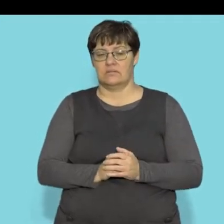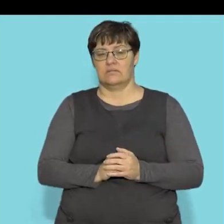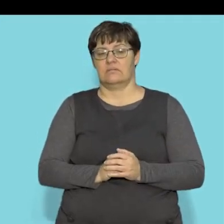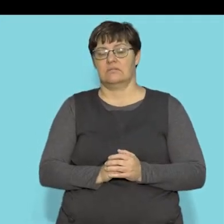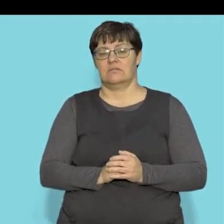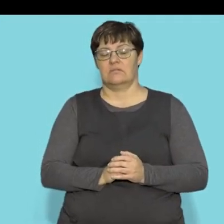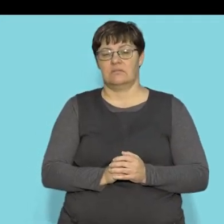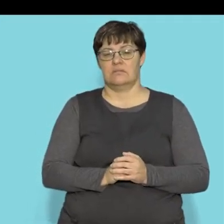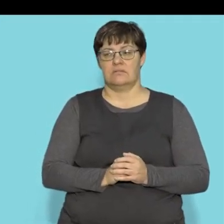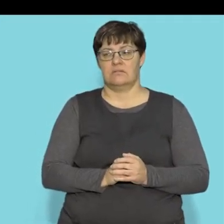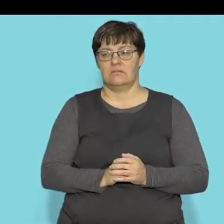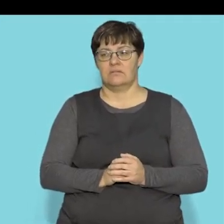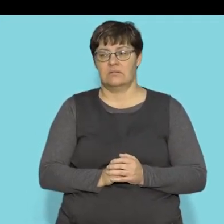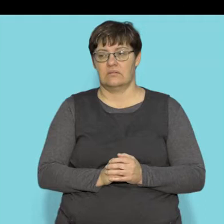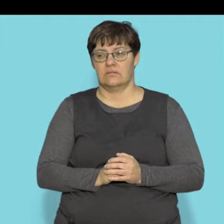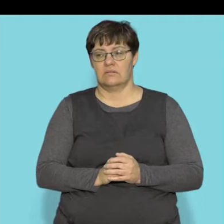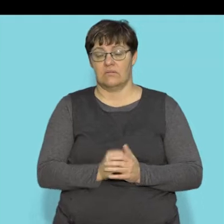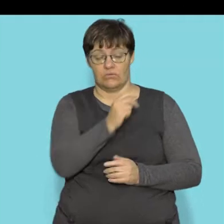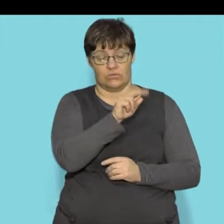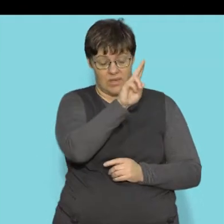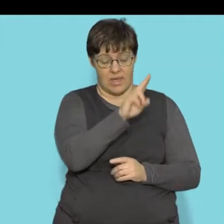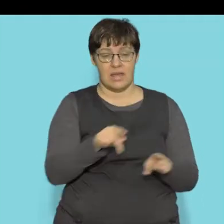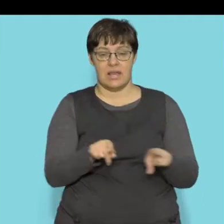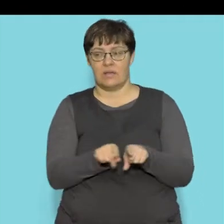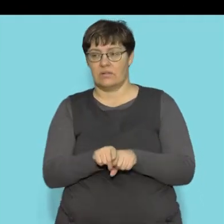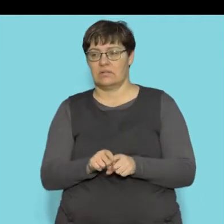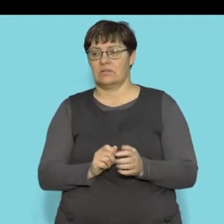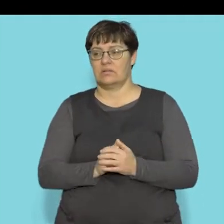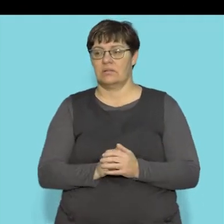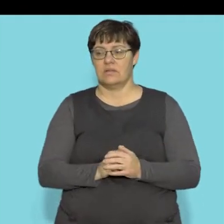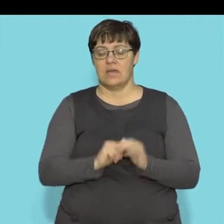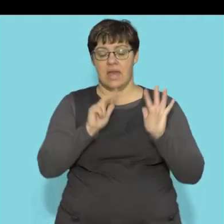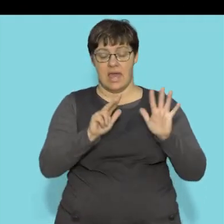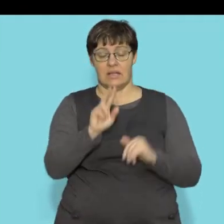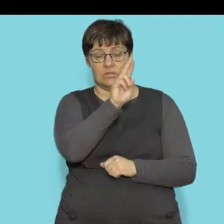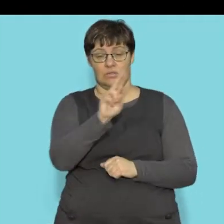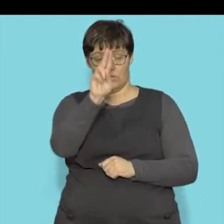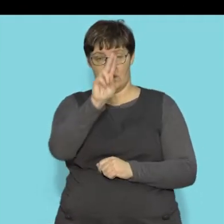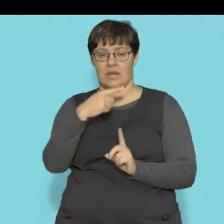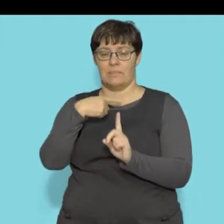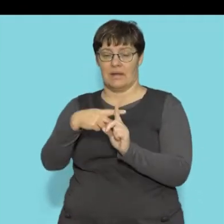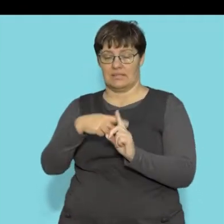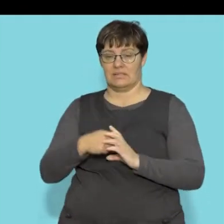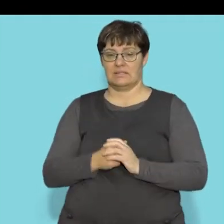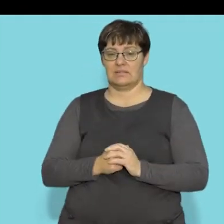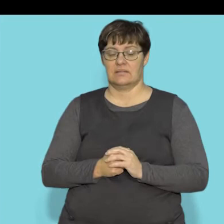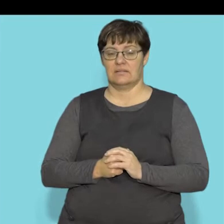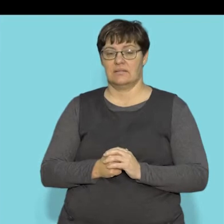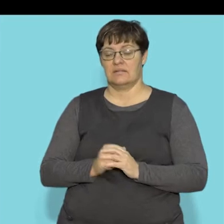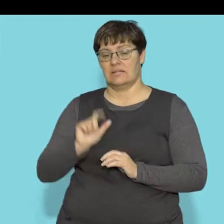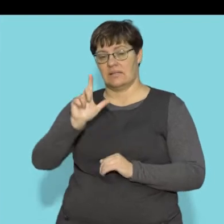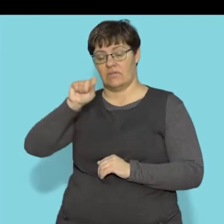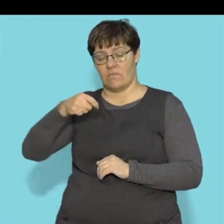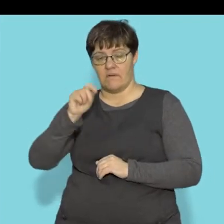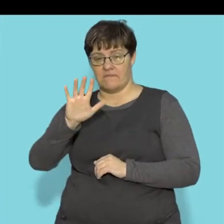will be equal to, my slant height squared will be equal to 8 squared